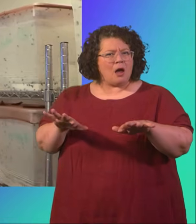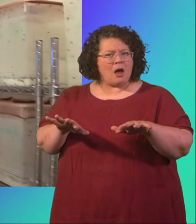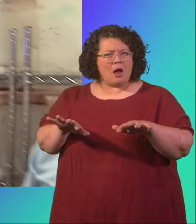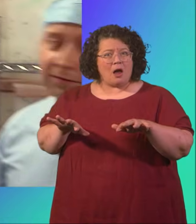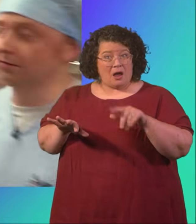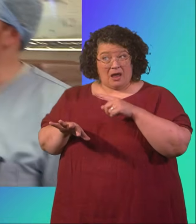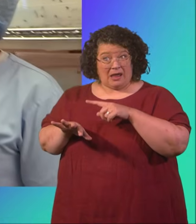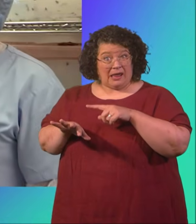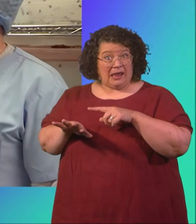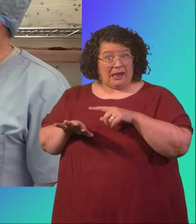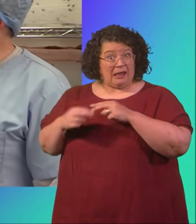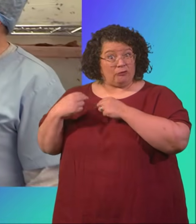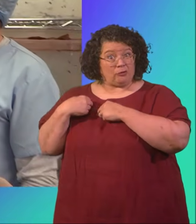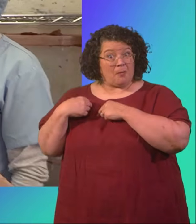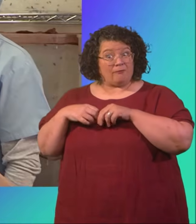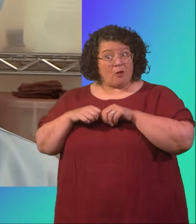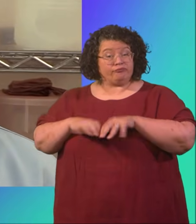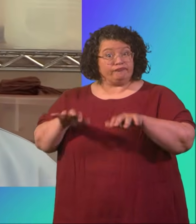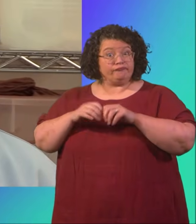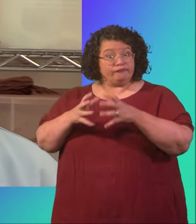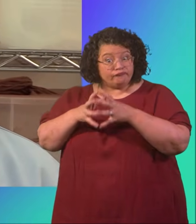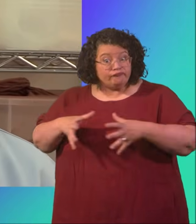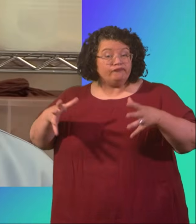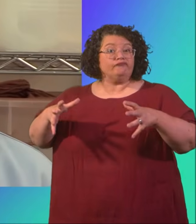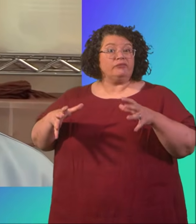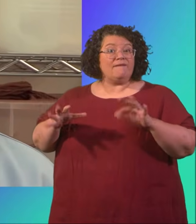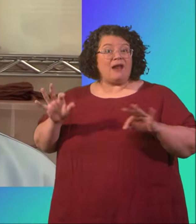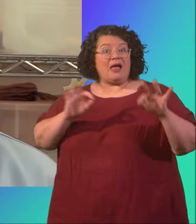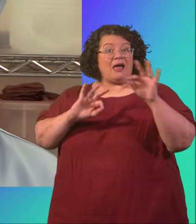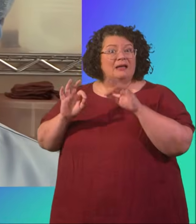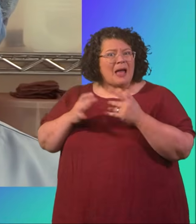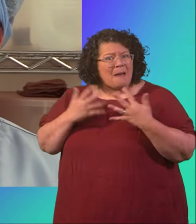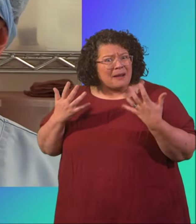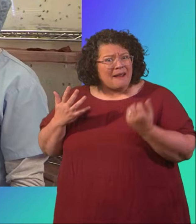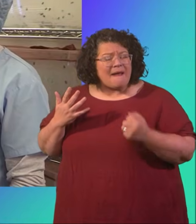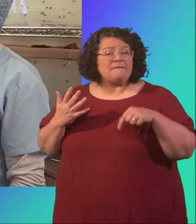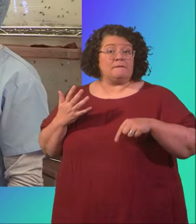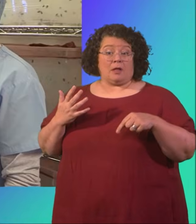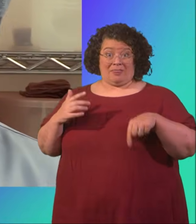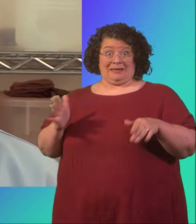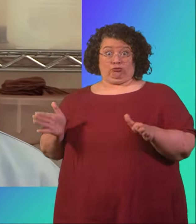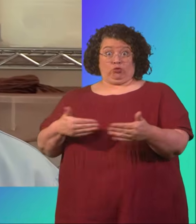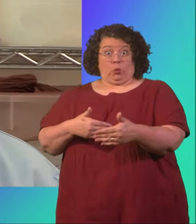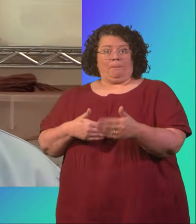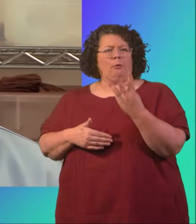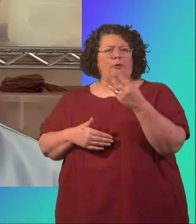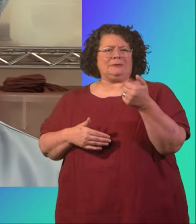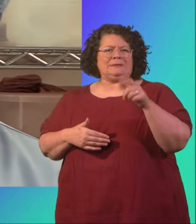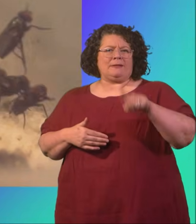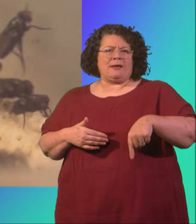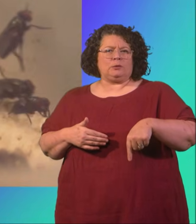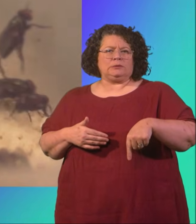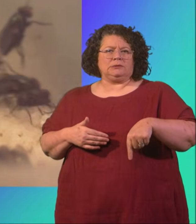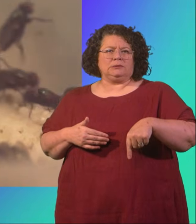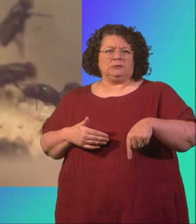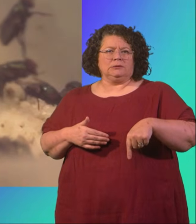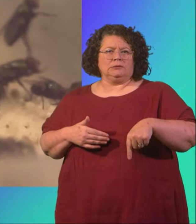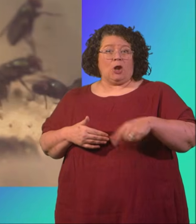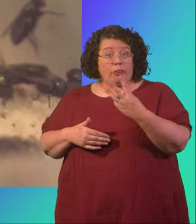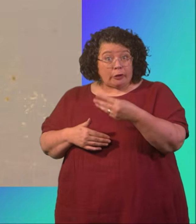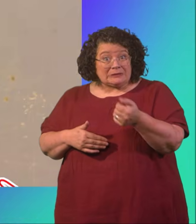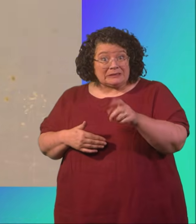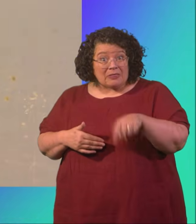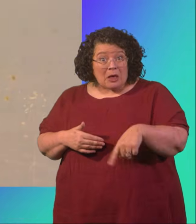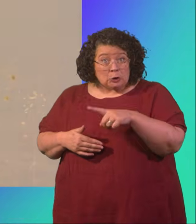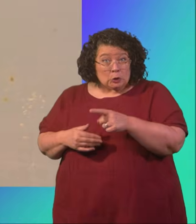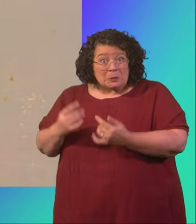flies. Kerry, how many flies have you got in this room? We've got 36,000 flies in this room. Did you count them all? Every single one. And I bet he